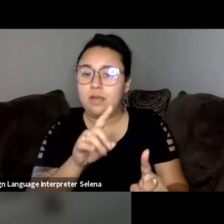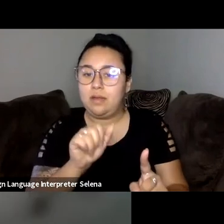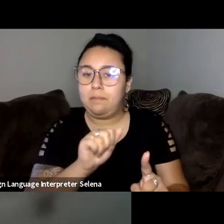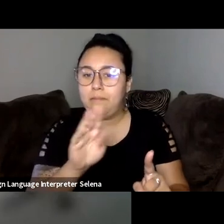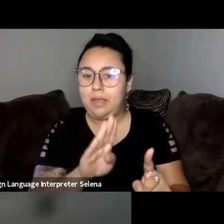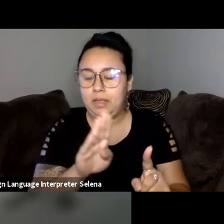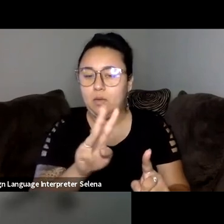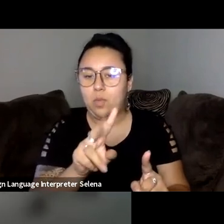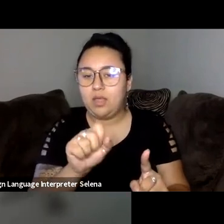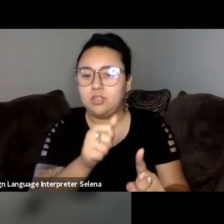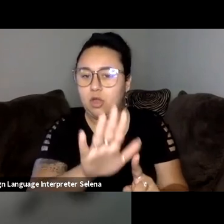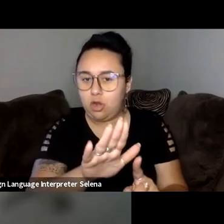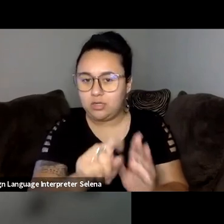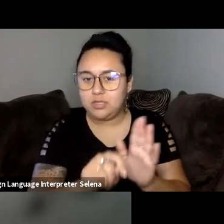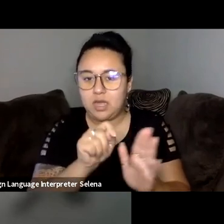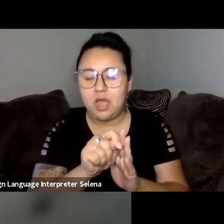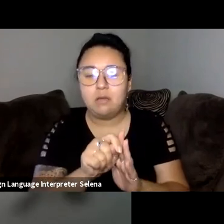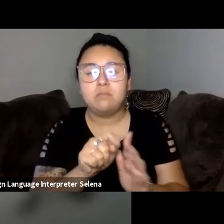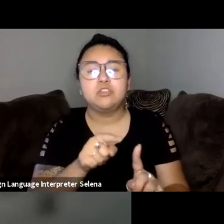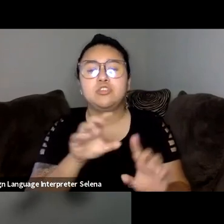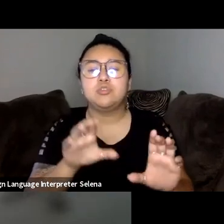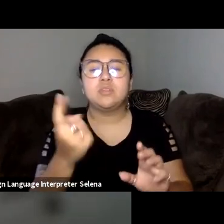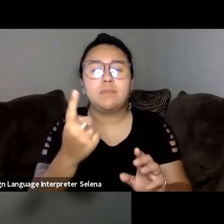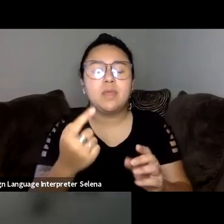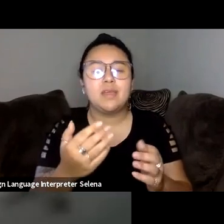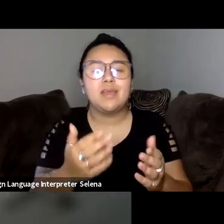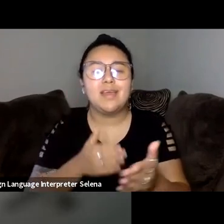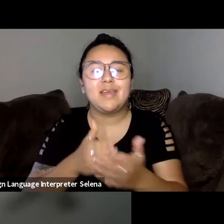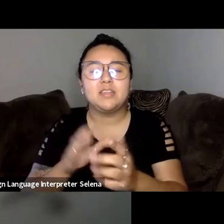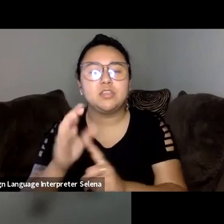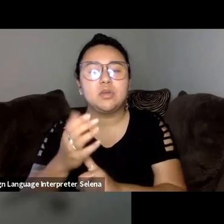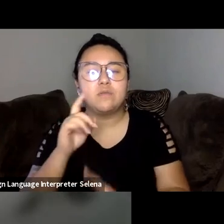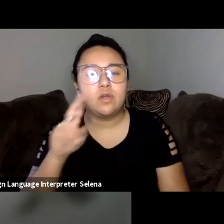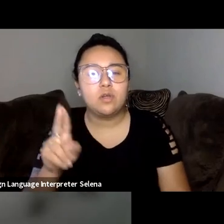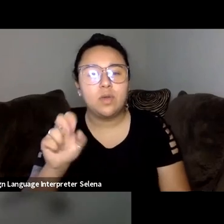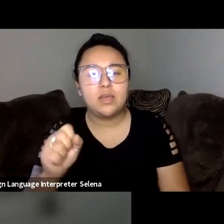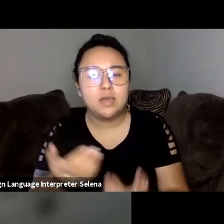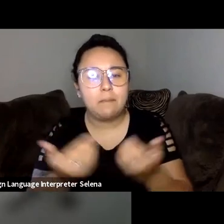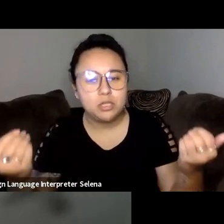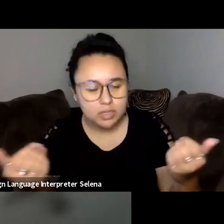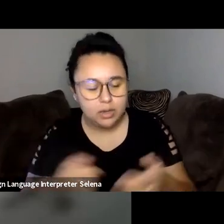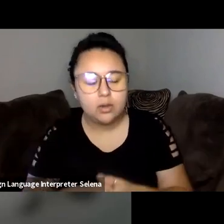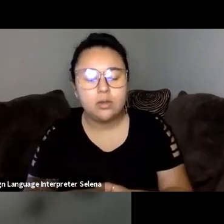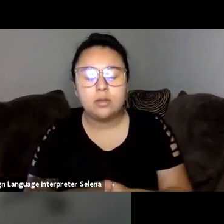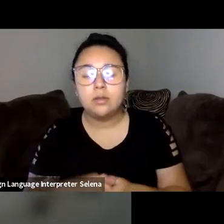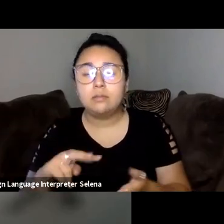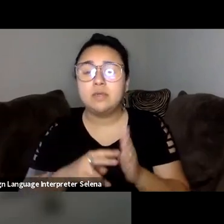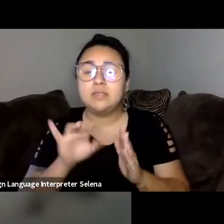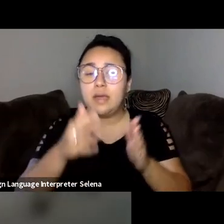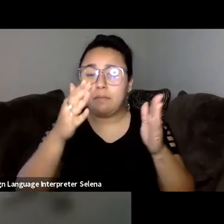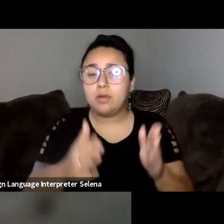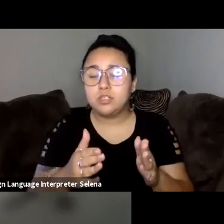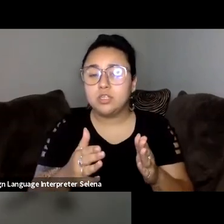time, simply doing something that was against the culture of US apartheid, that meant that that person deserved to get